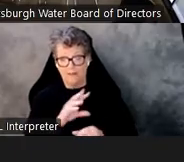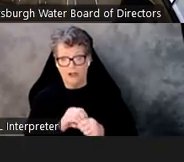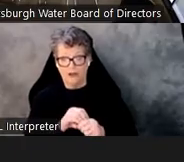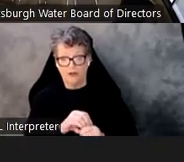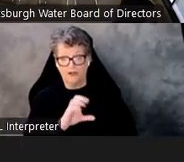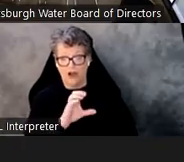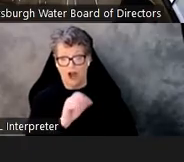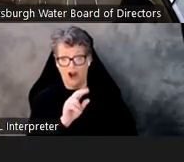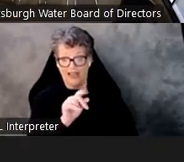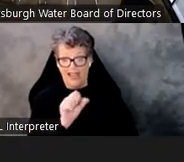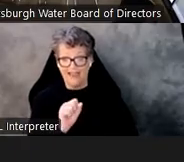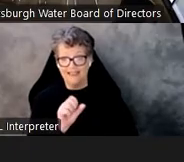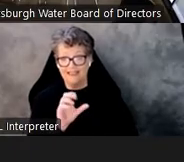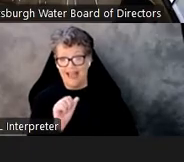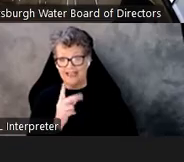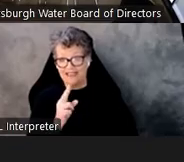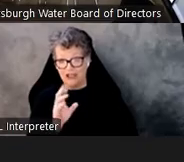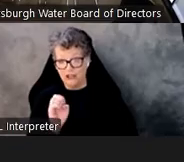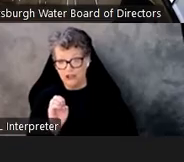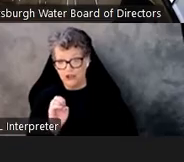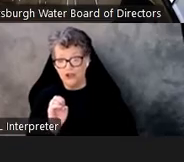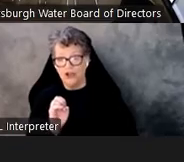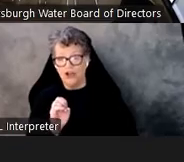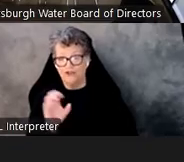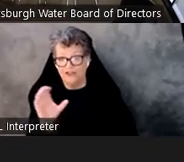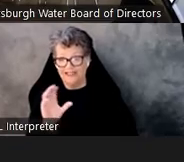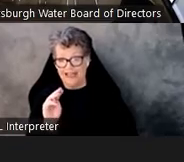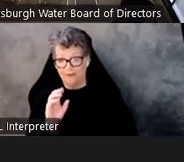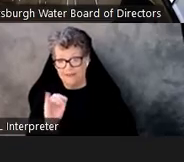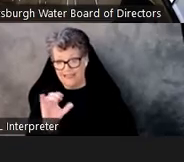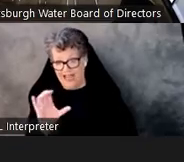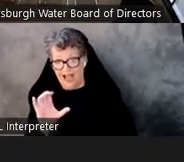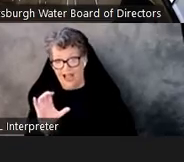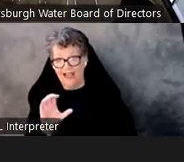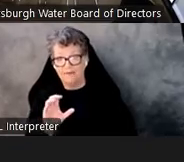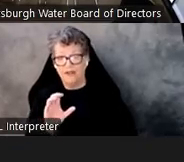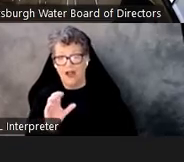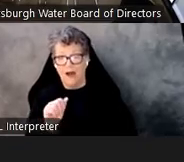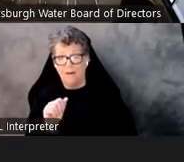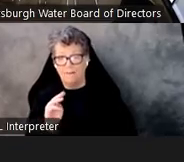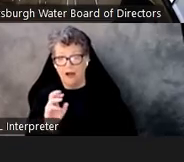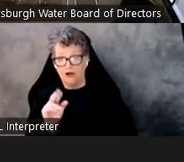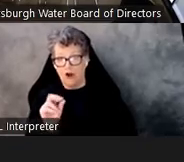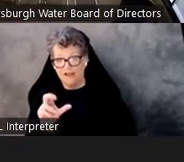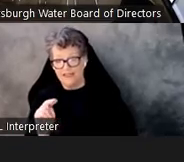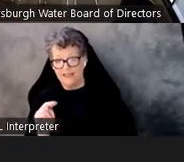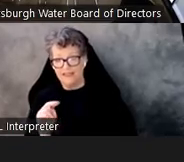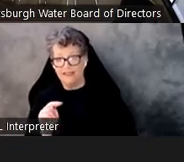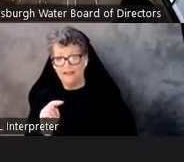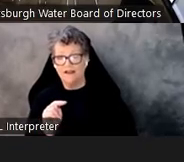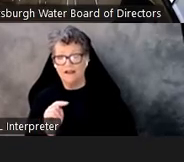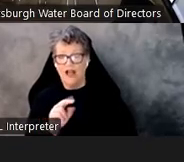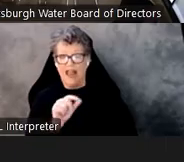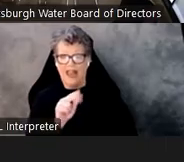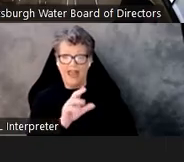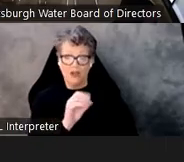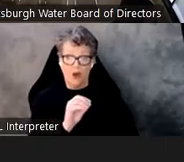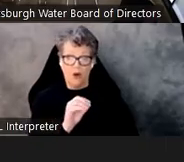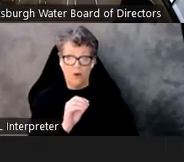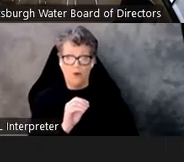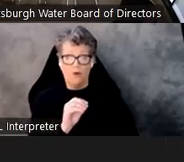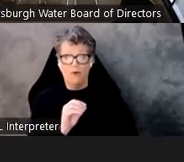Arcadis, Accenture for CMCI, McCrossin for General, Laneco, for electrical, Wayne Krause